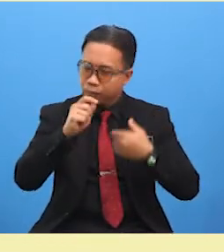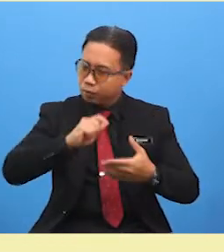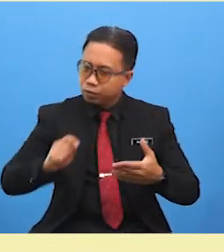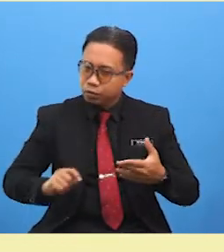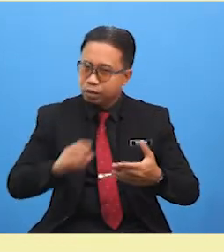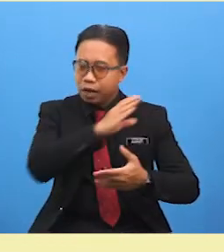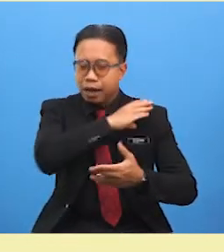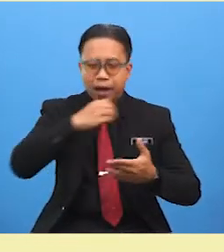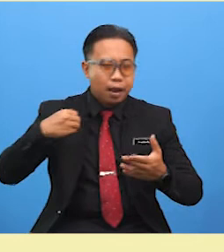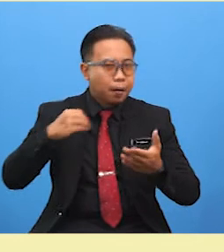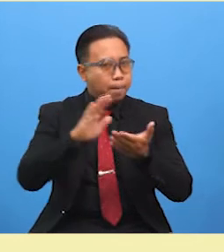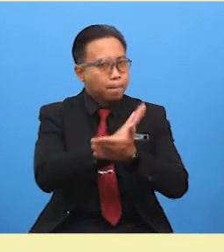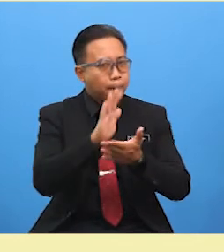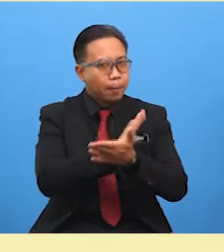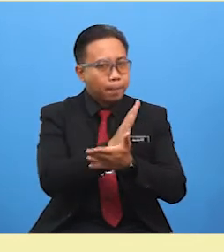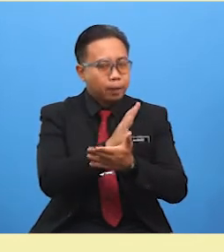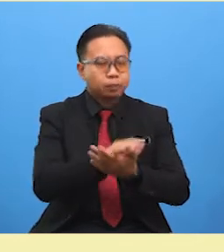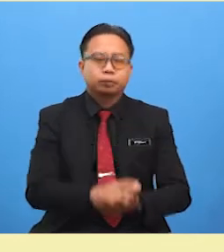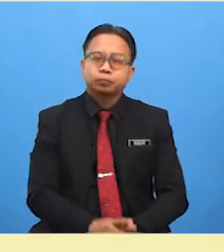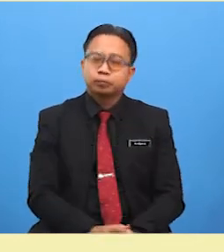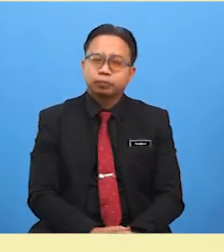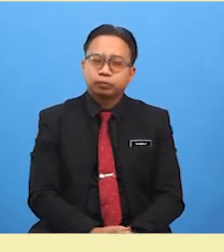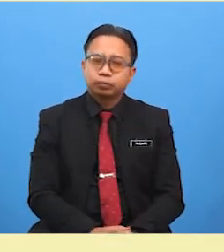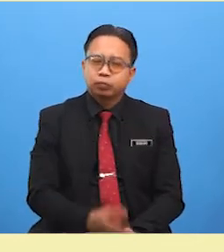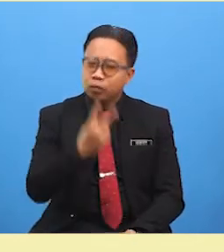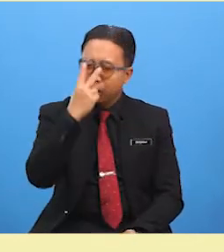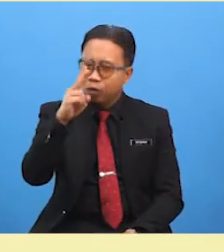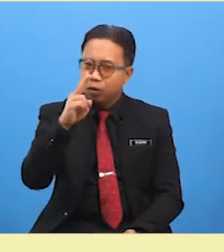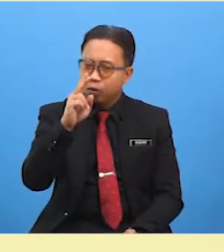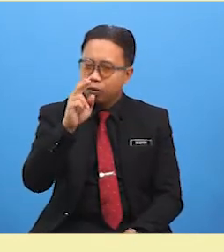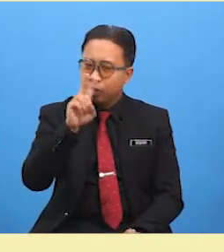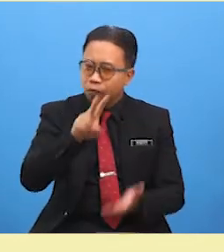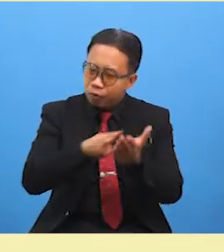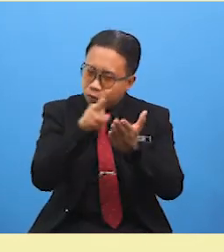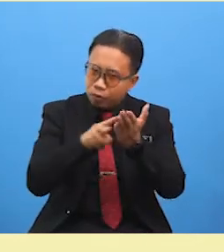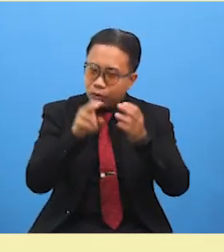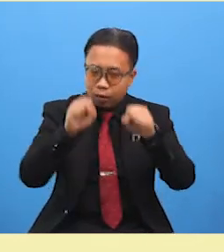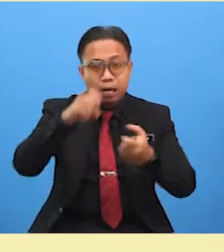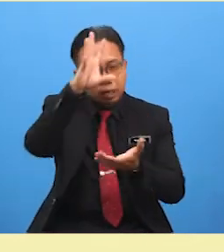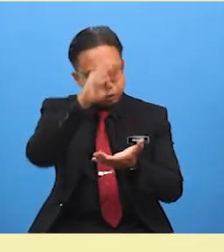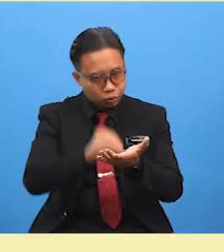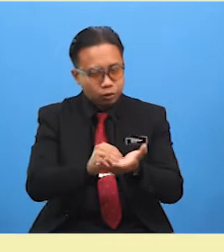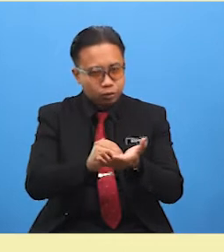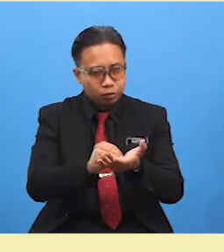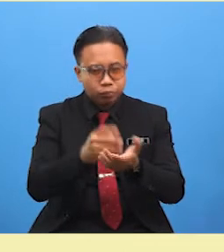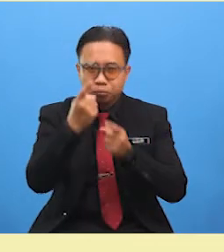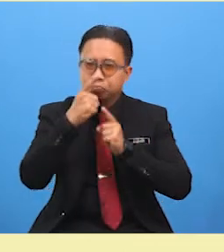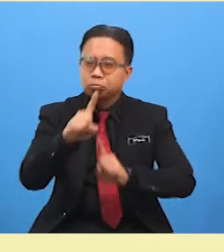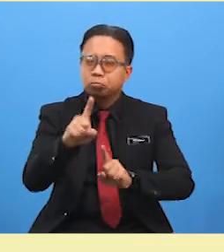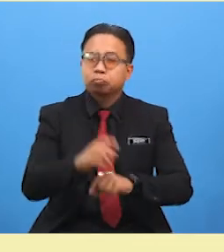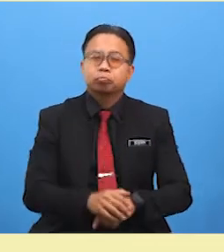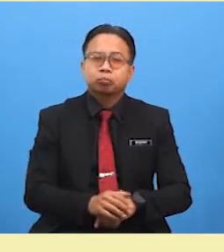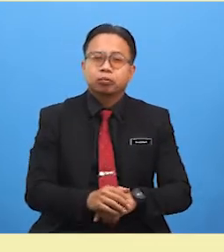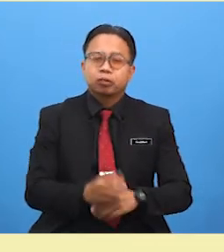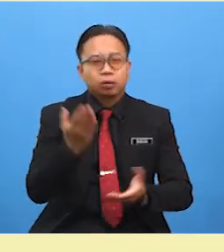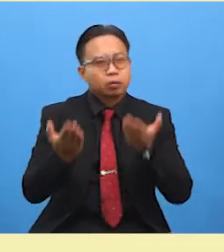and a piece of paper or probably a notebook. And while watching this, you may jot down your answers. Remember, it's